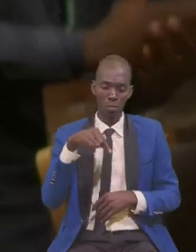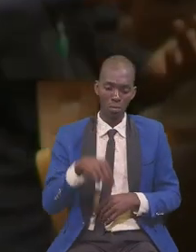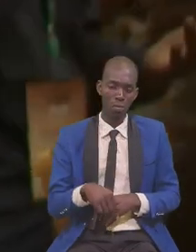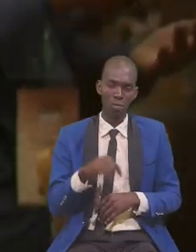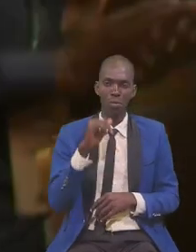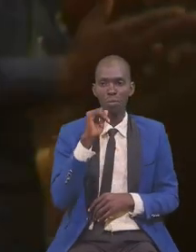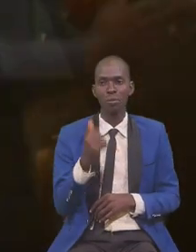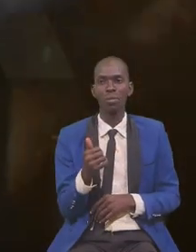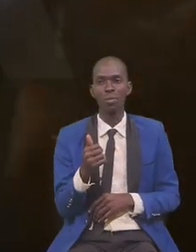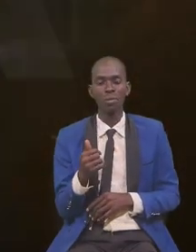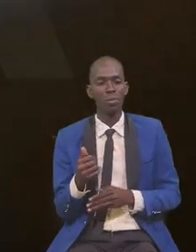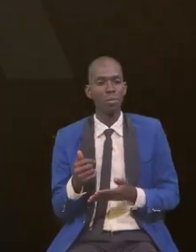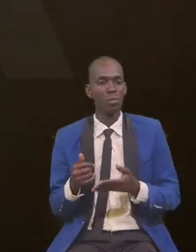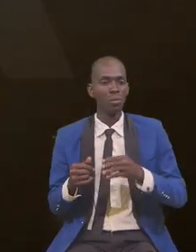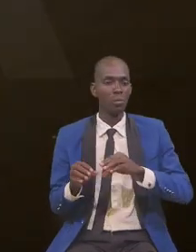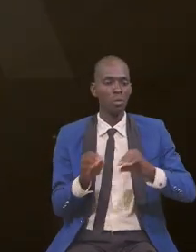to and fro.